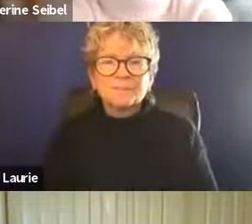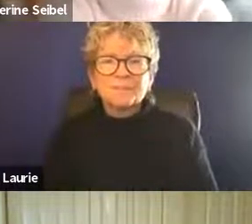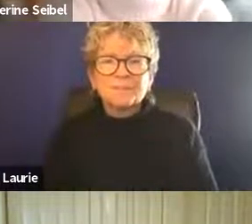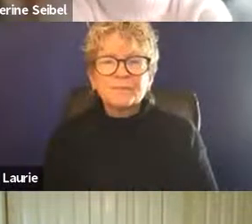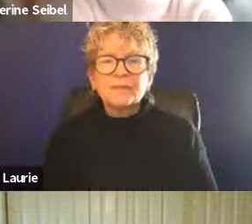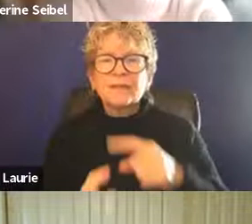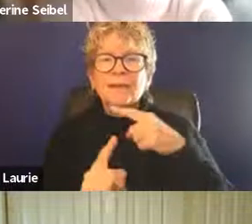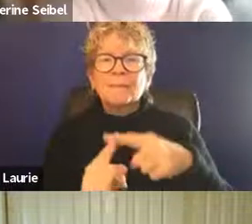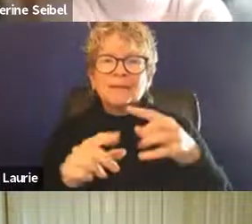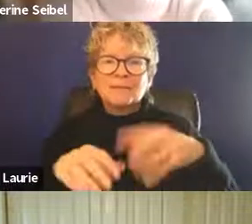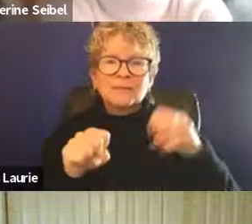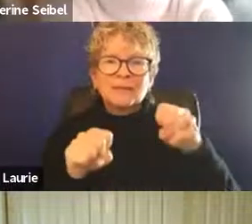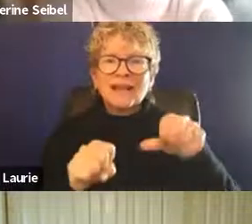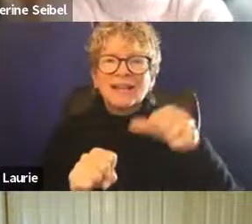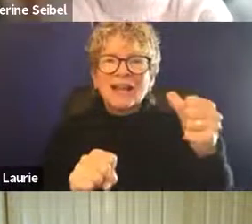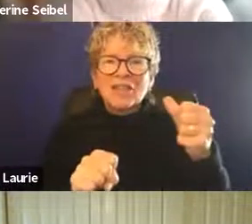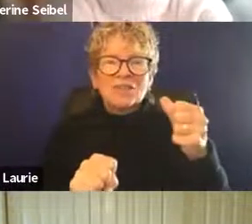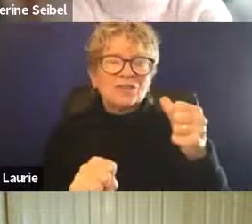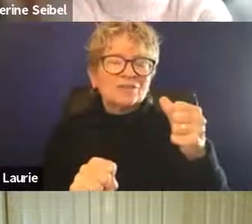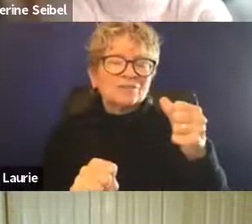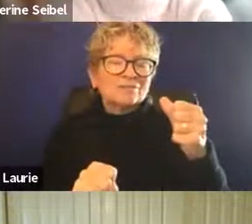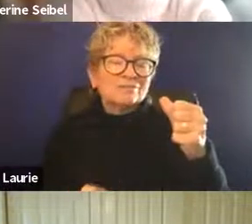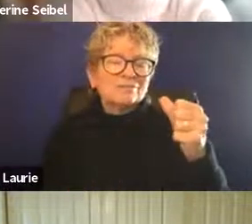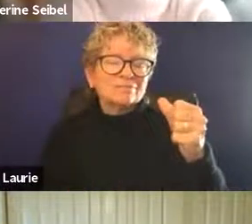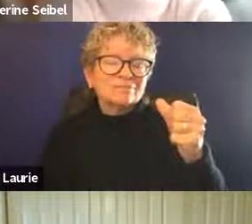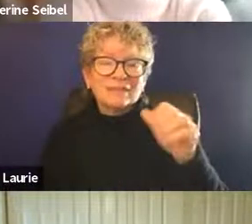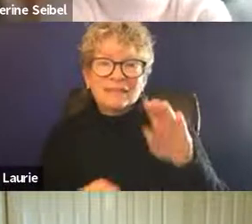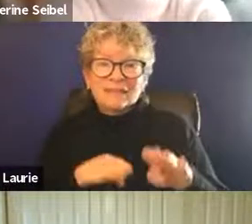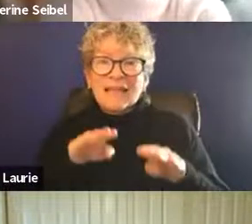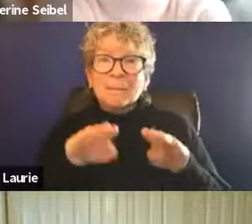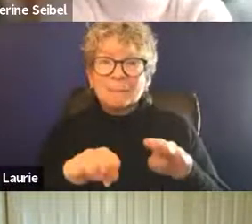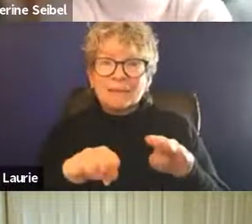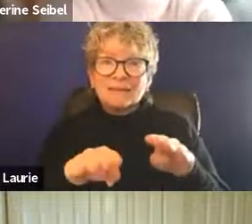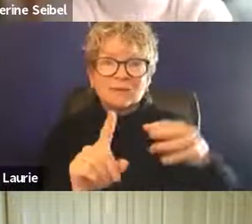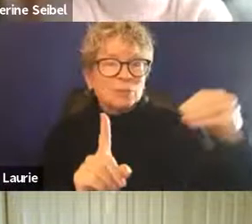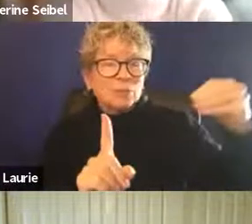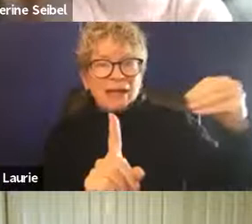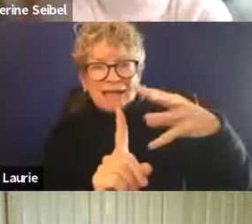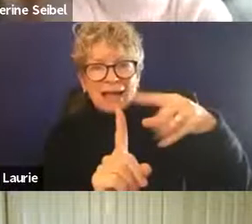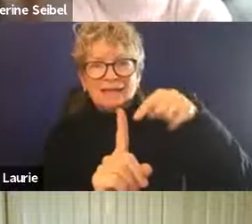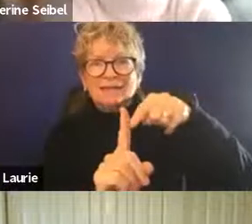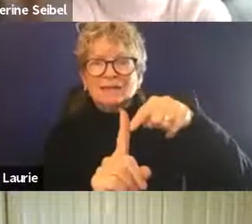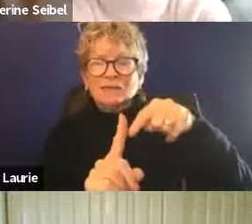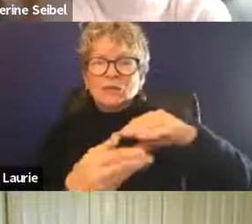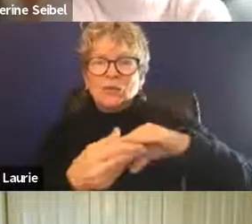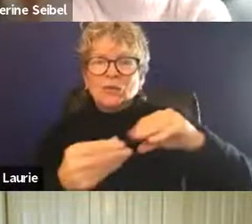taking another step toward bringing into the light stories for people and making people feel safe telling them.